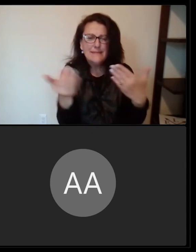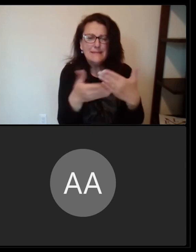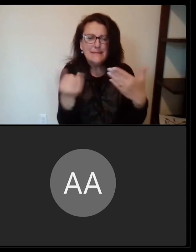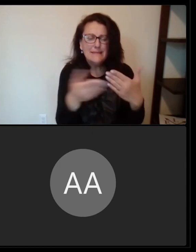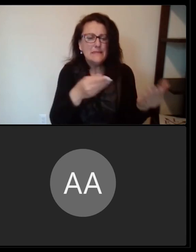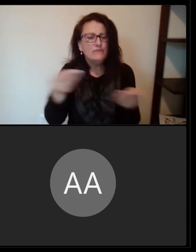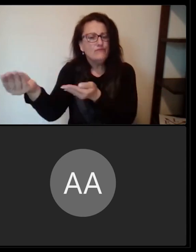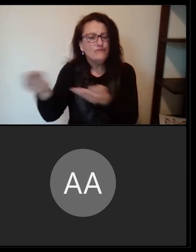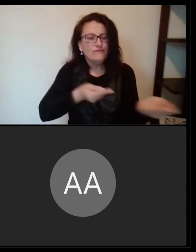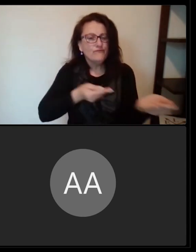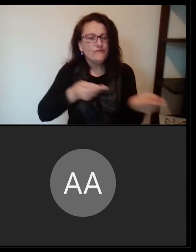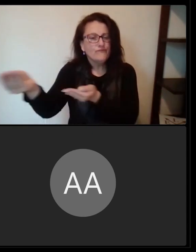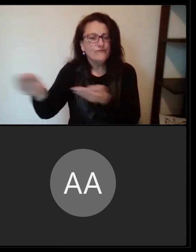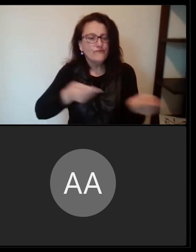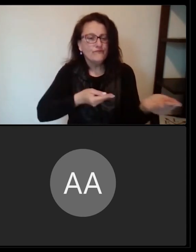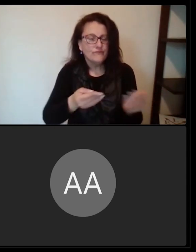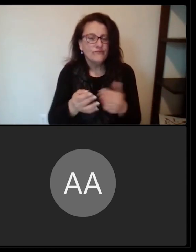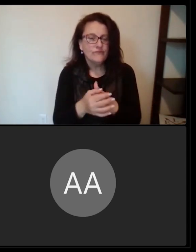well.